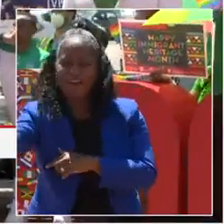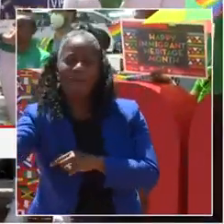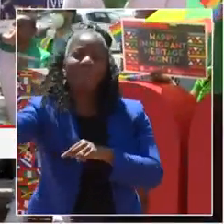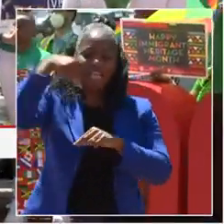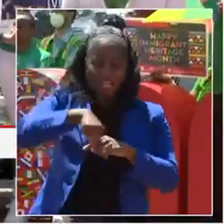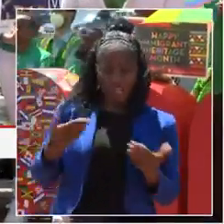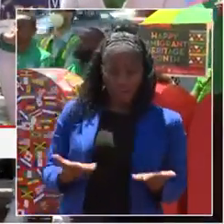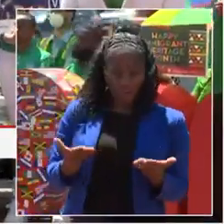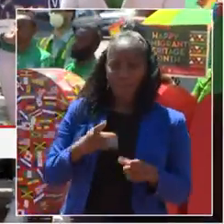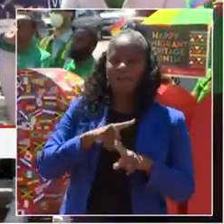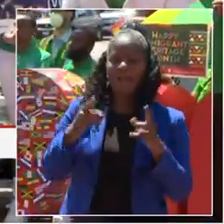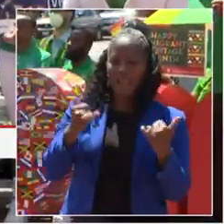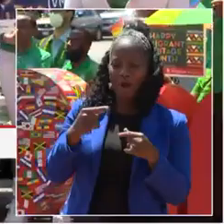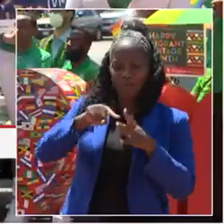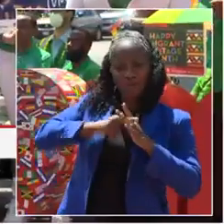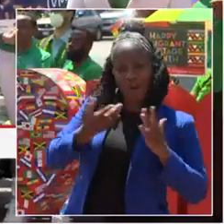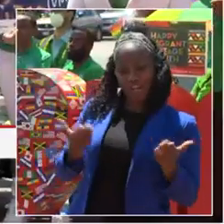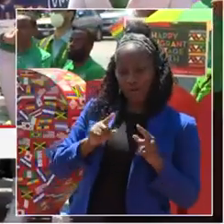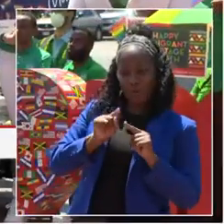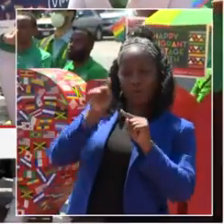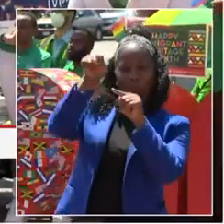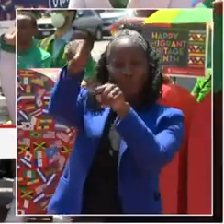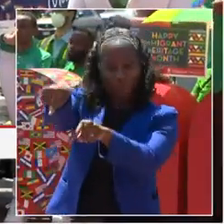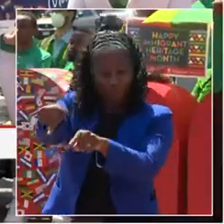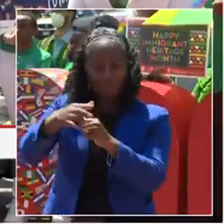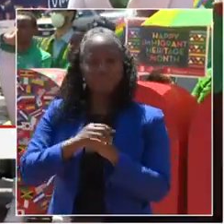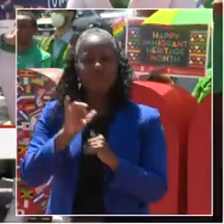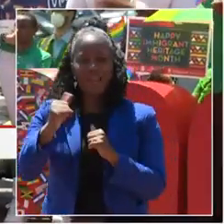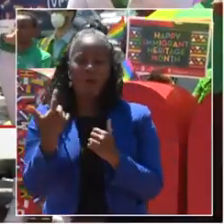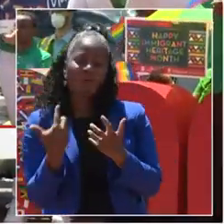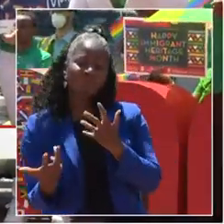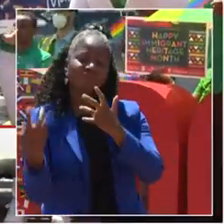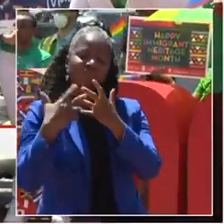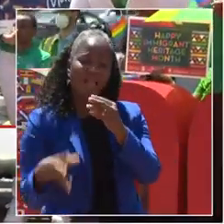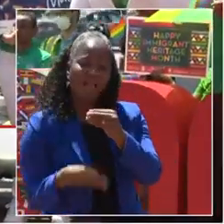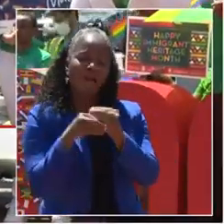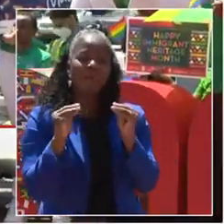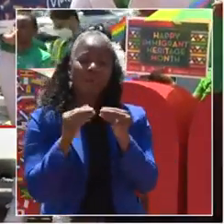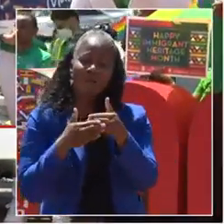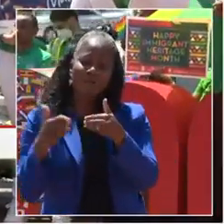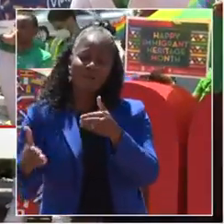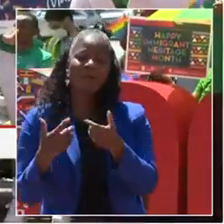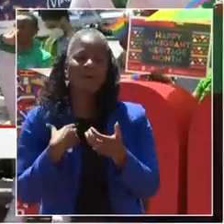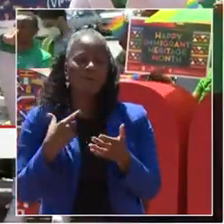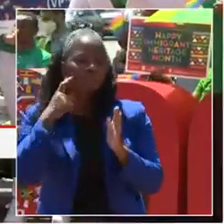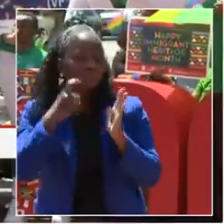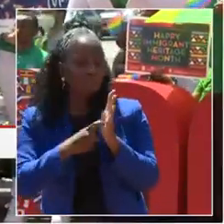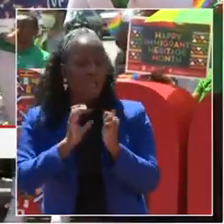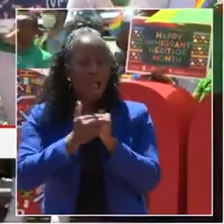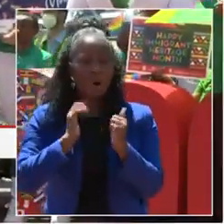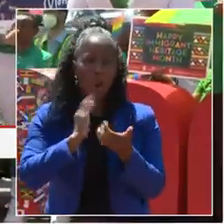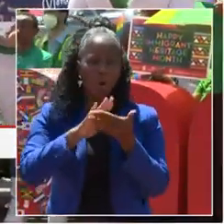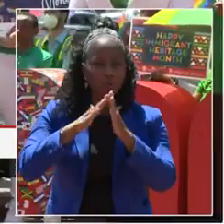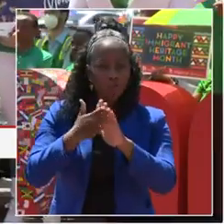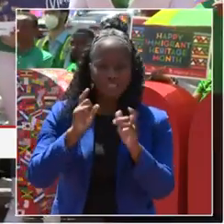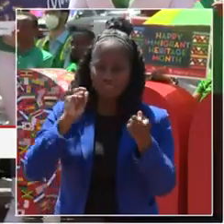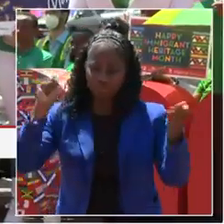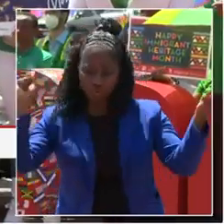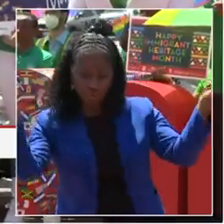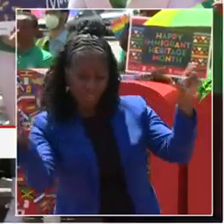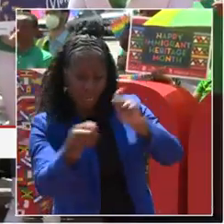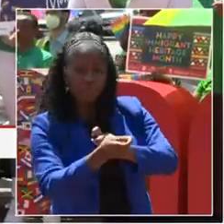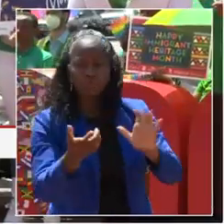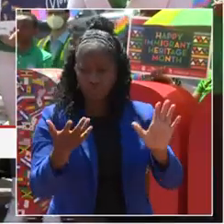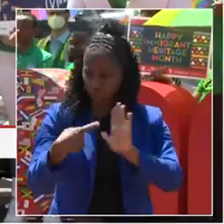expanded the route to fit some other neighborhoods in there and acknowledge how the community has changed and moved throughout Washington, D.C.